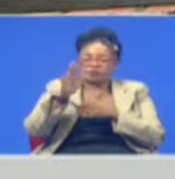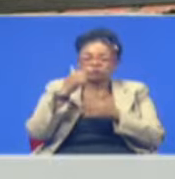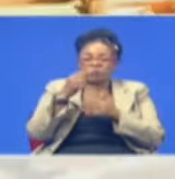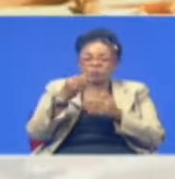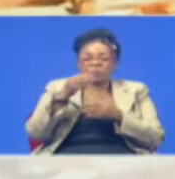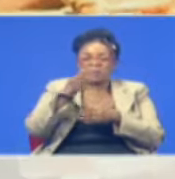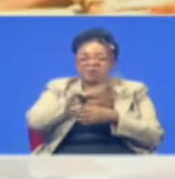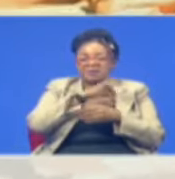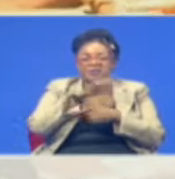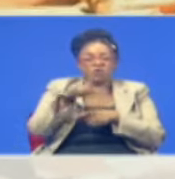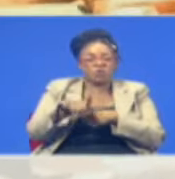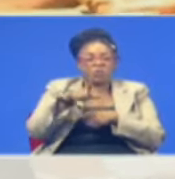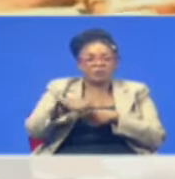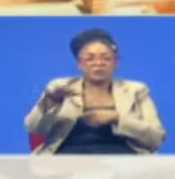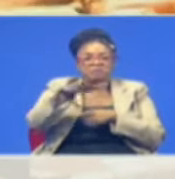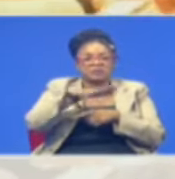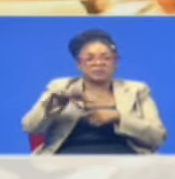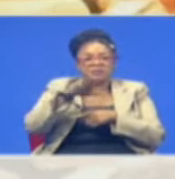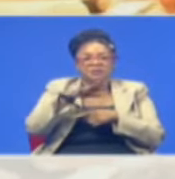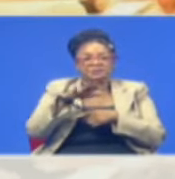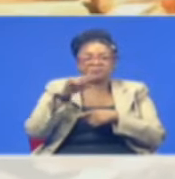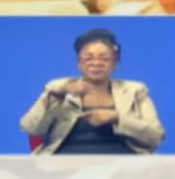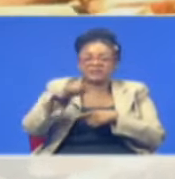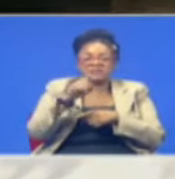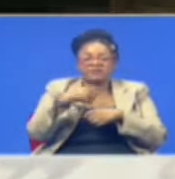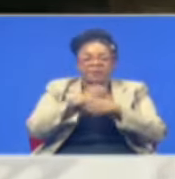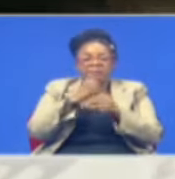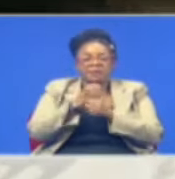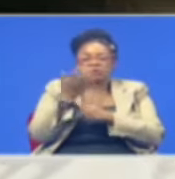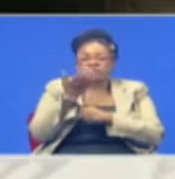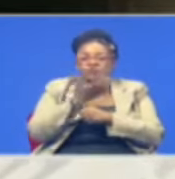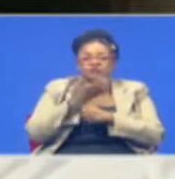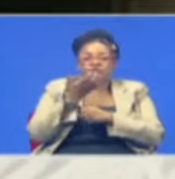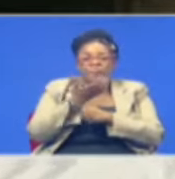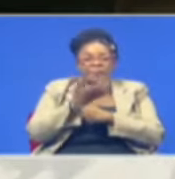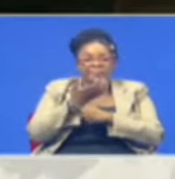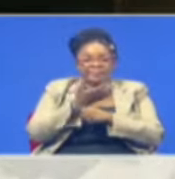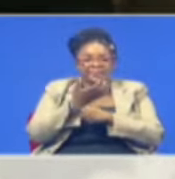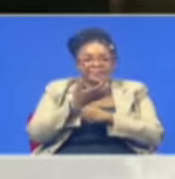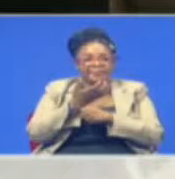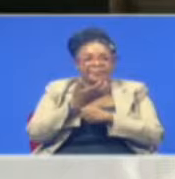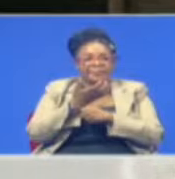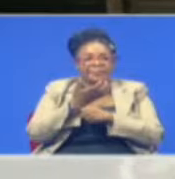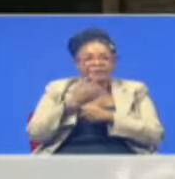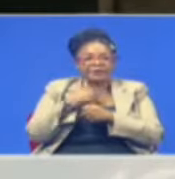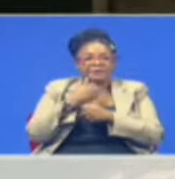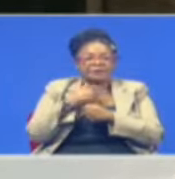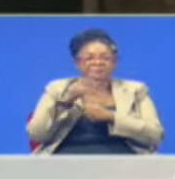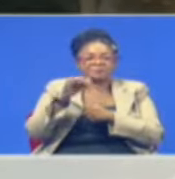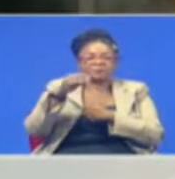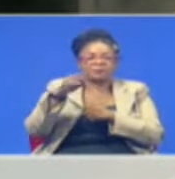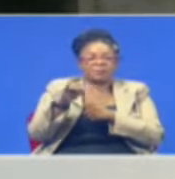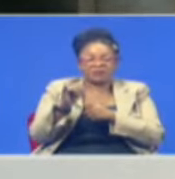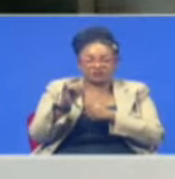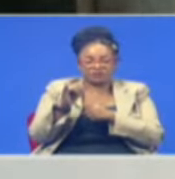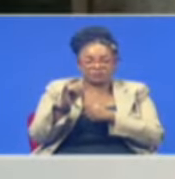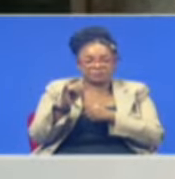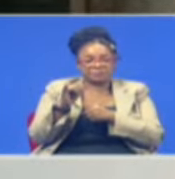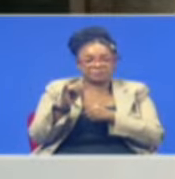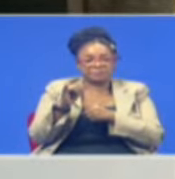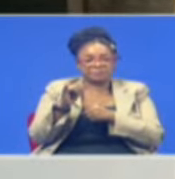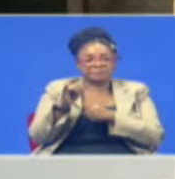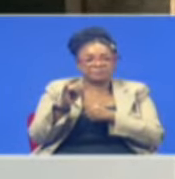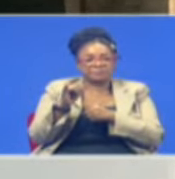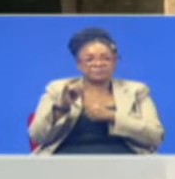this area. Here, Shikobe prepares soup, not as fancy as her captain title on the pitch. First